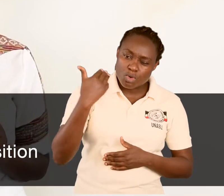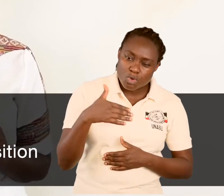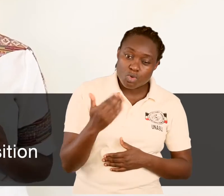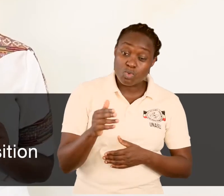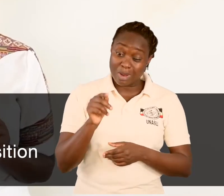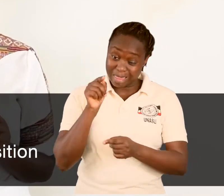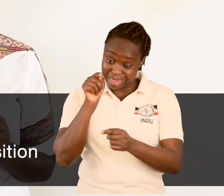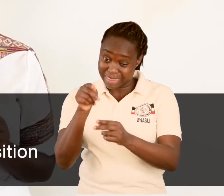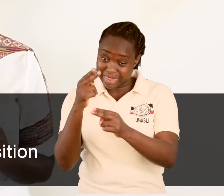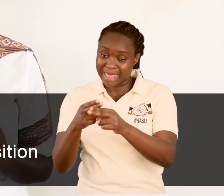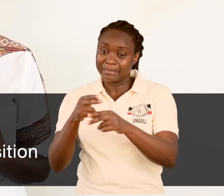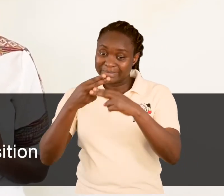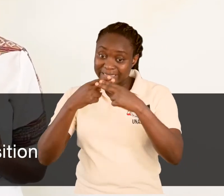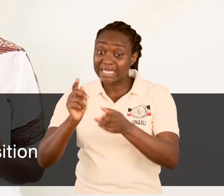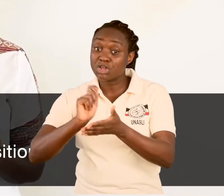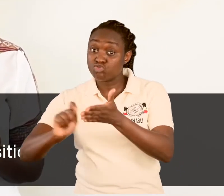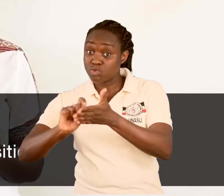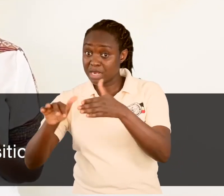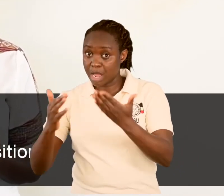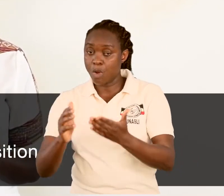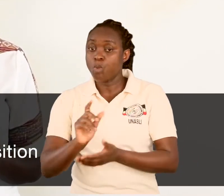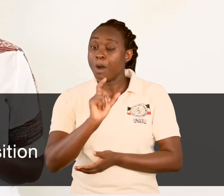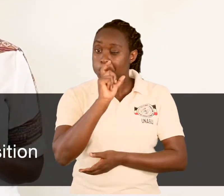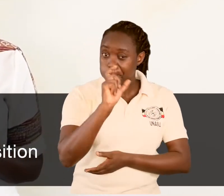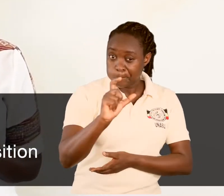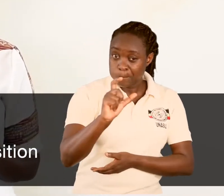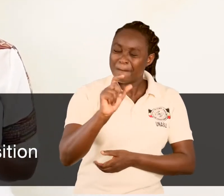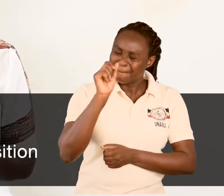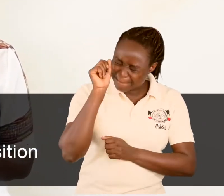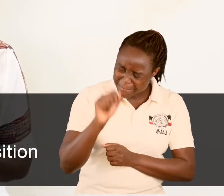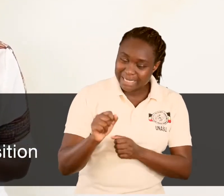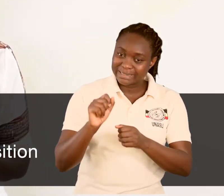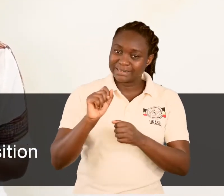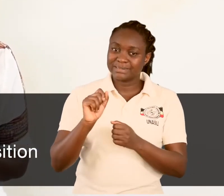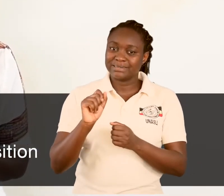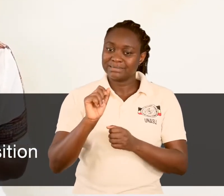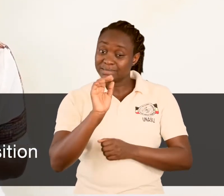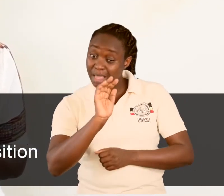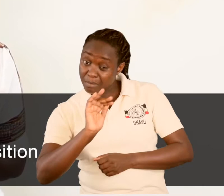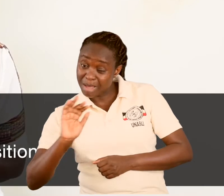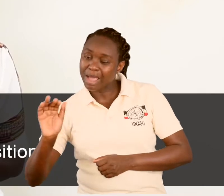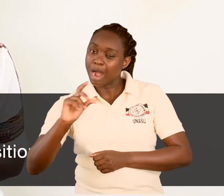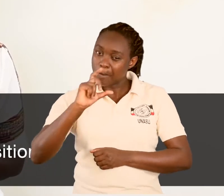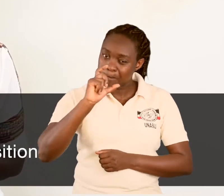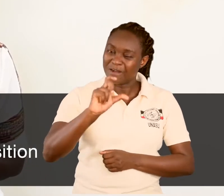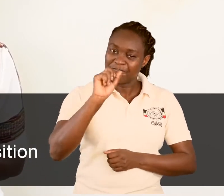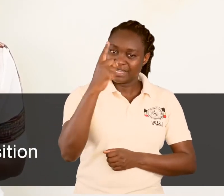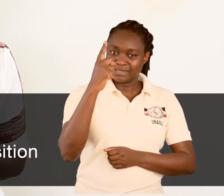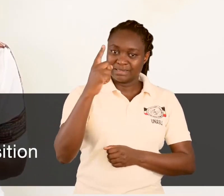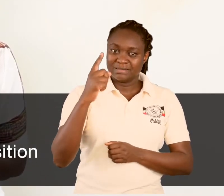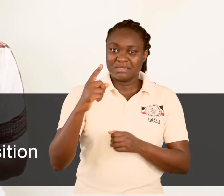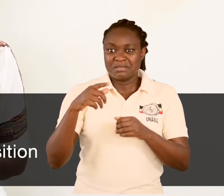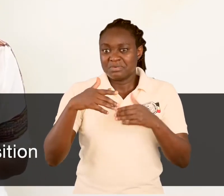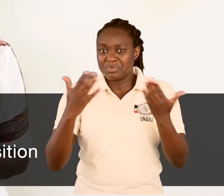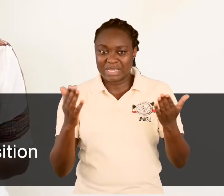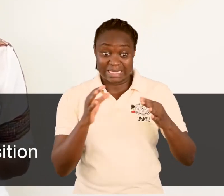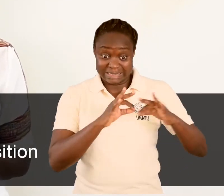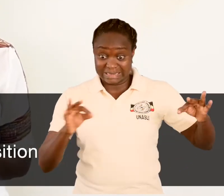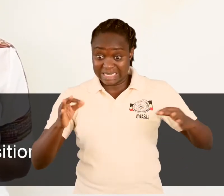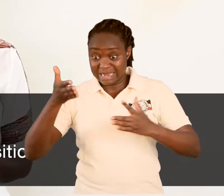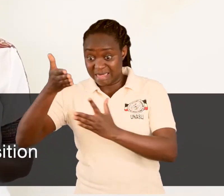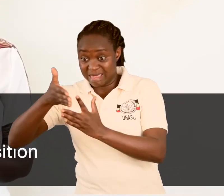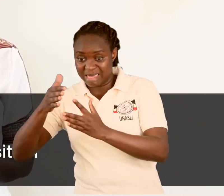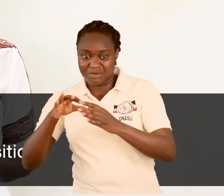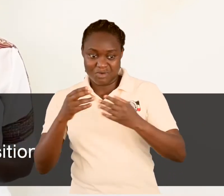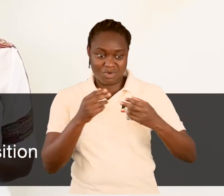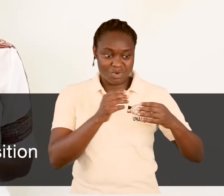a capital letter, regardless of its position in the sentence, whether it's at the beginning, in